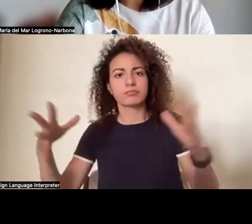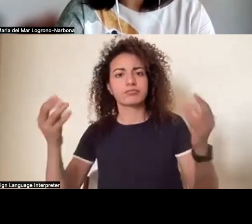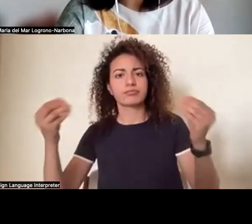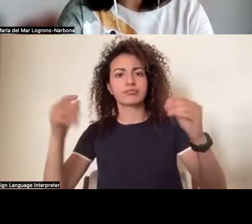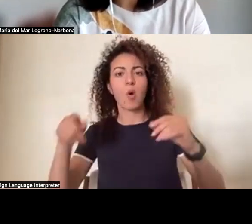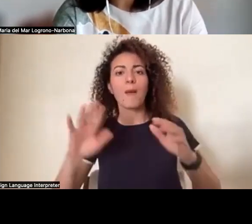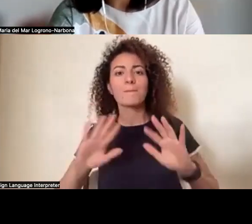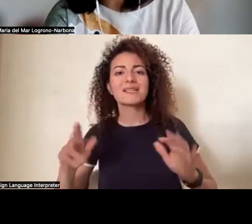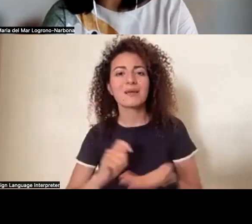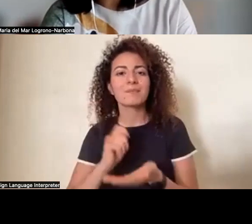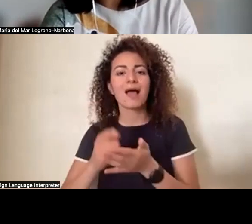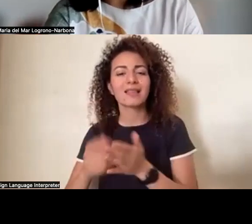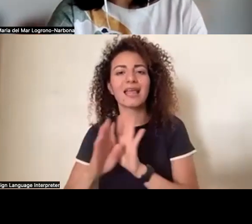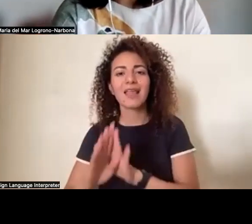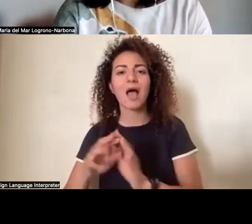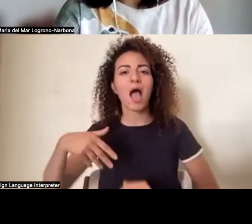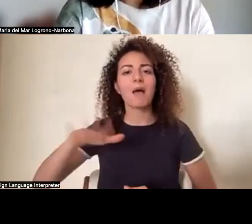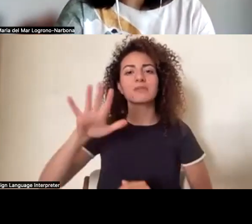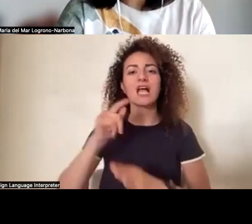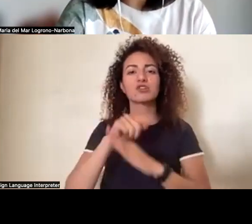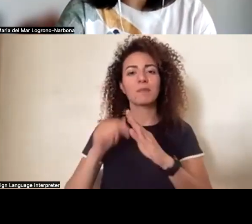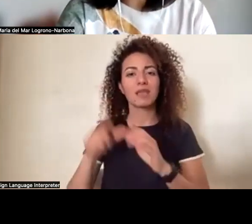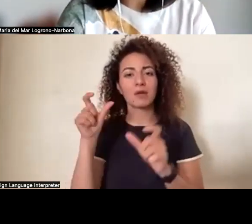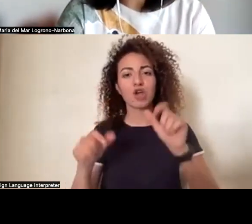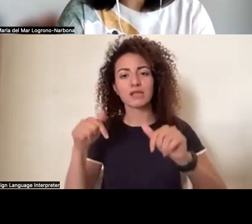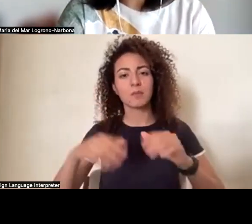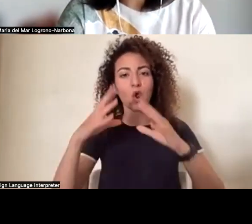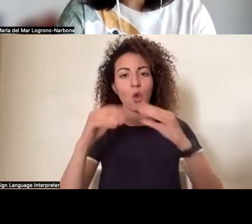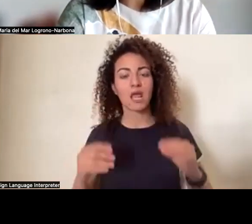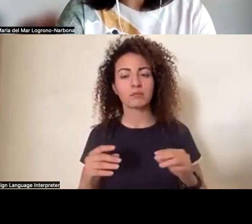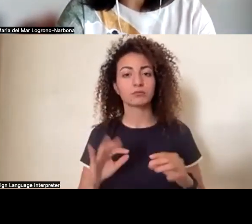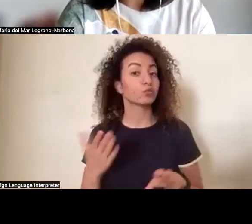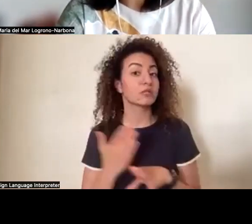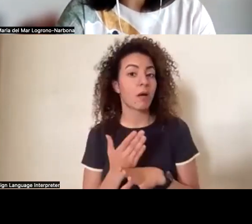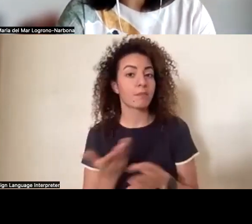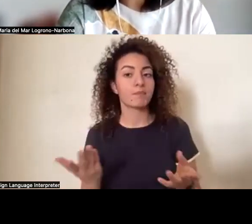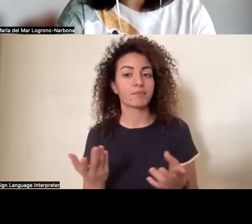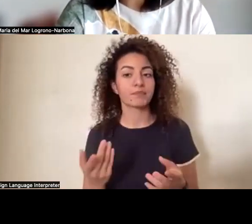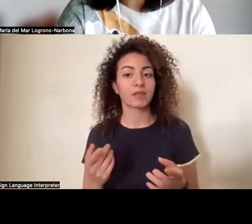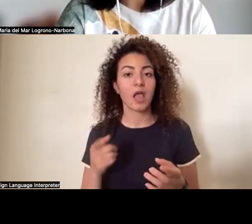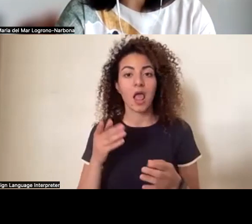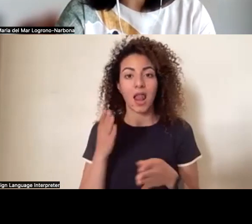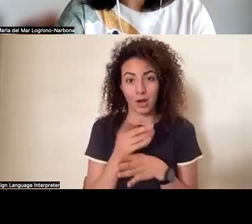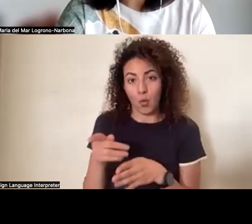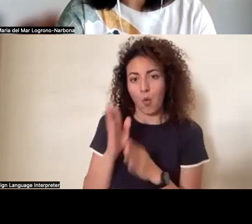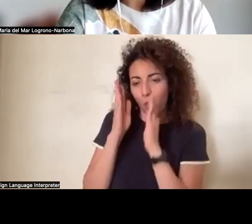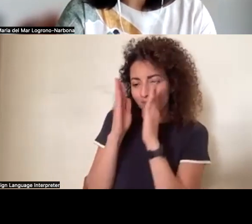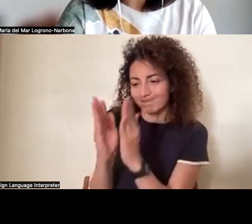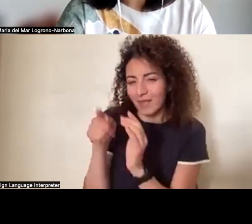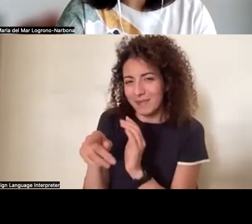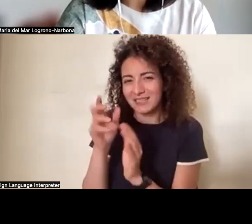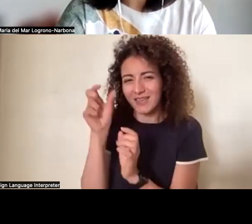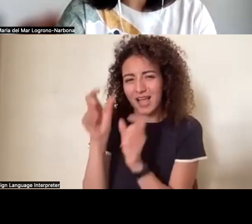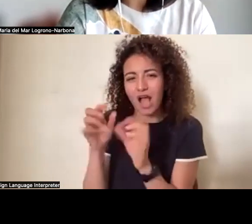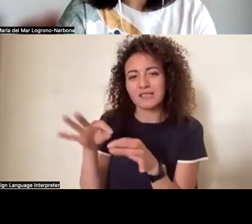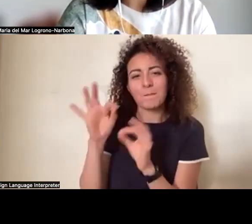for example, the reason behind that? Is it because it was targeted? So is it, if we remove